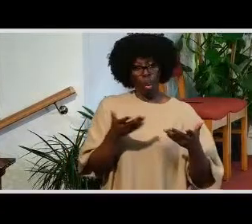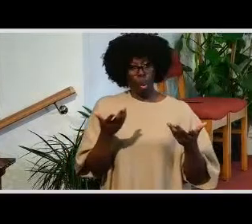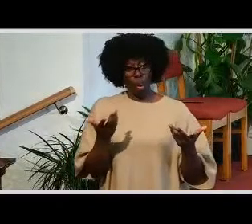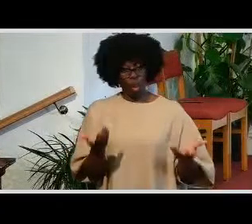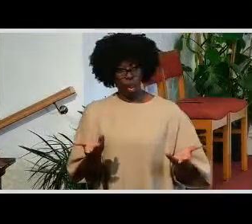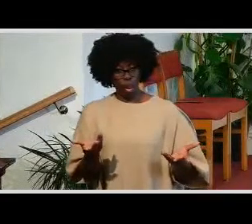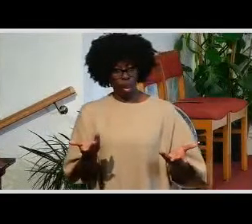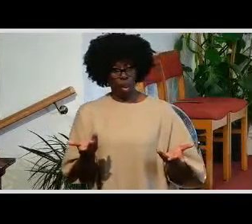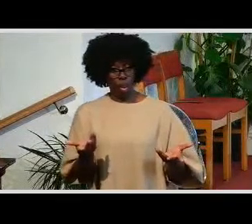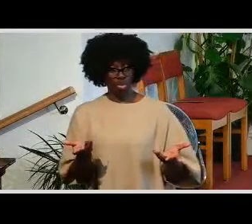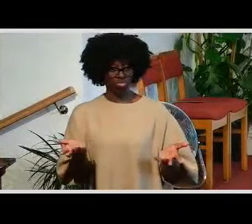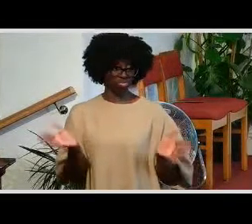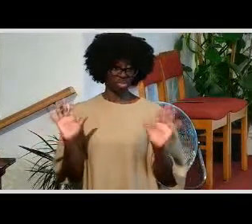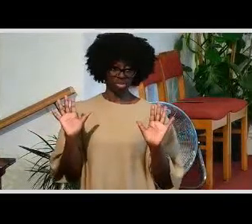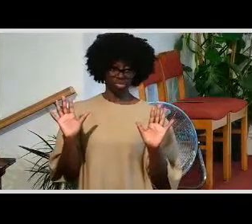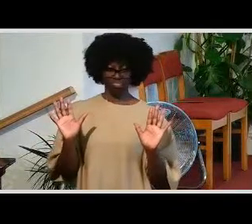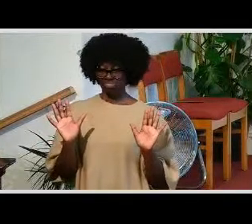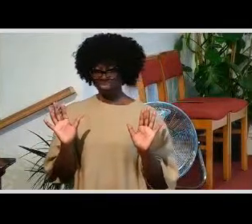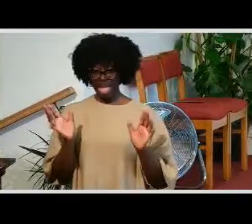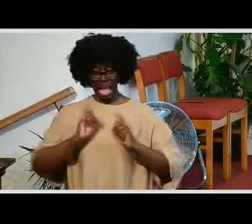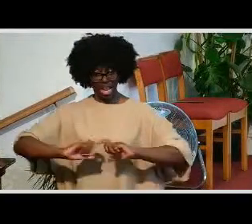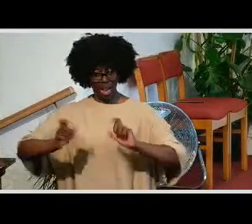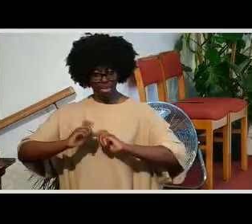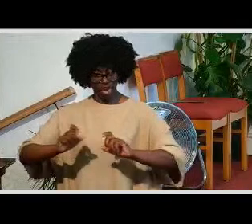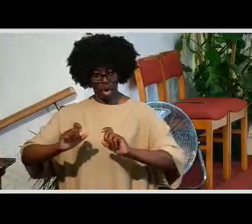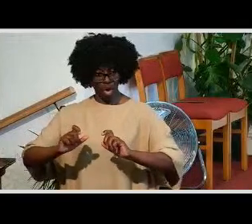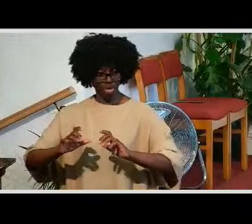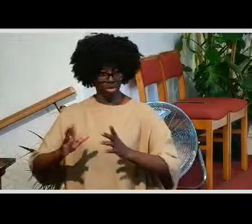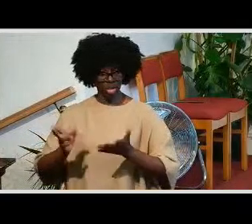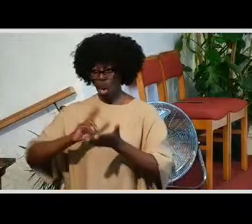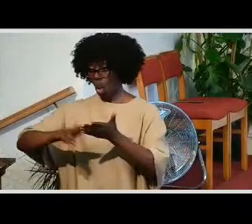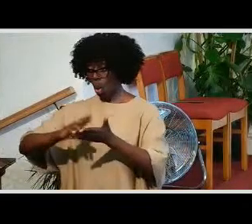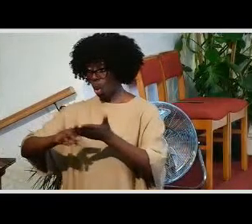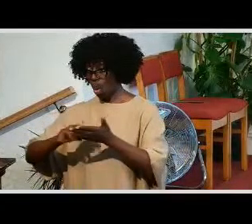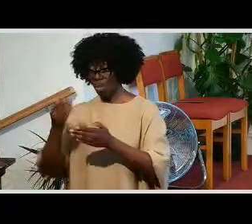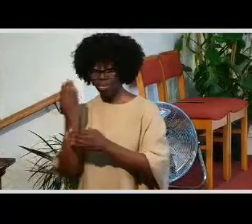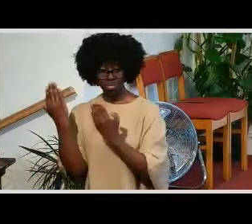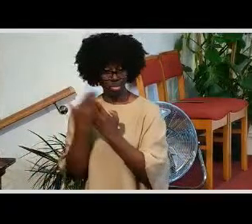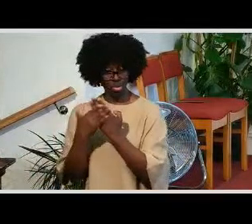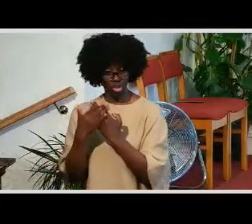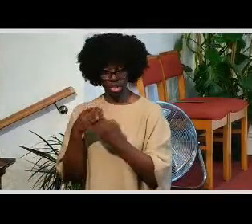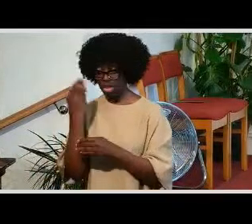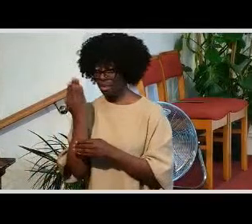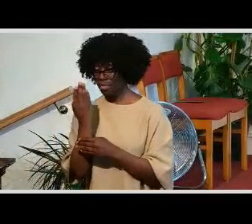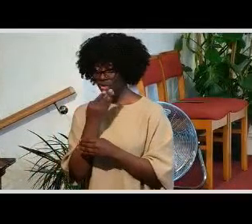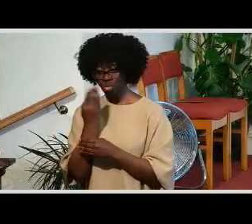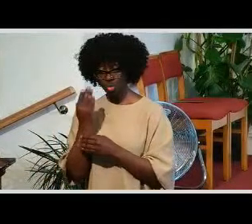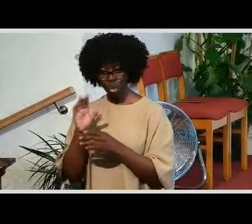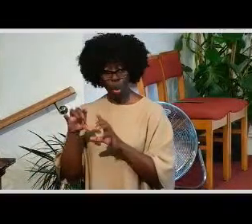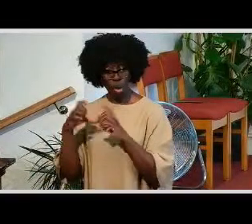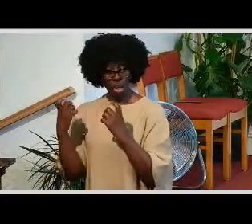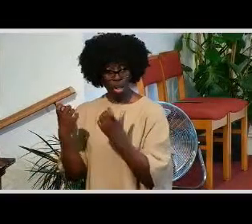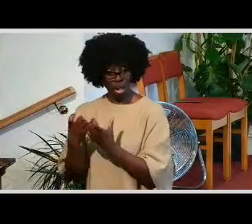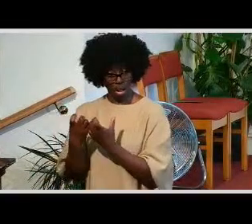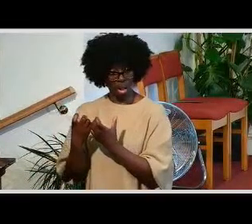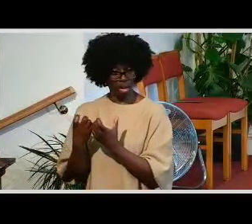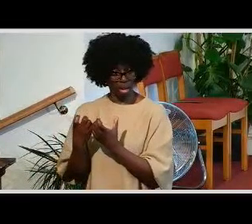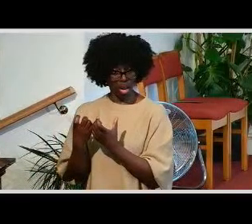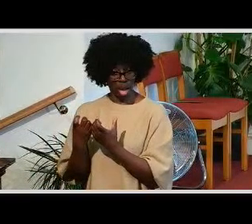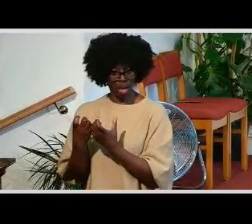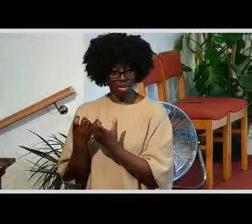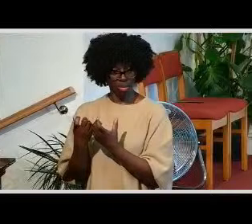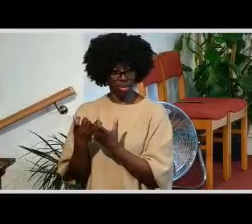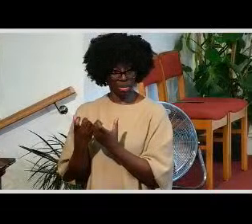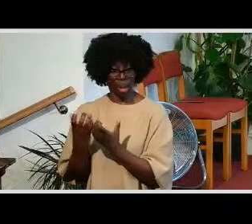of those individuals, so they are sitting in a normal Sabbath school class, and that when they have a point to make, or if we want them to